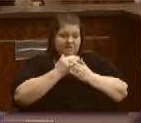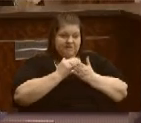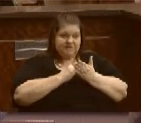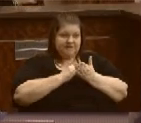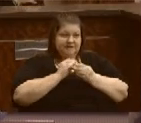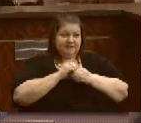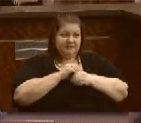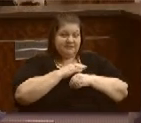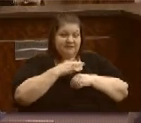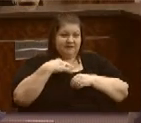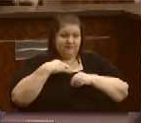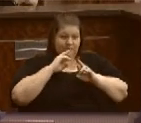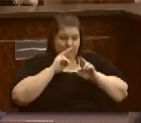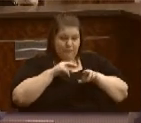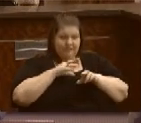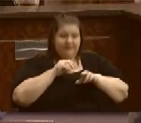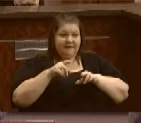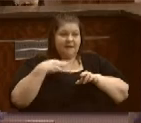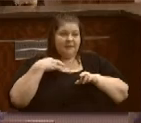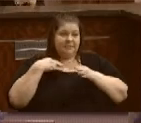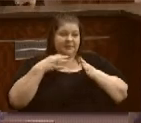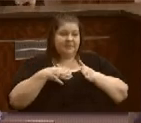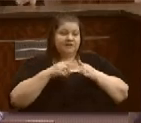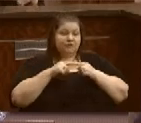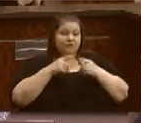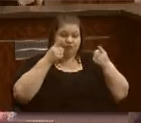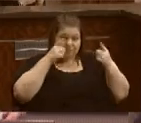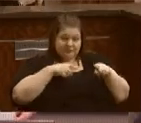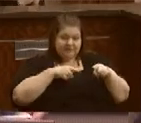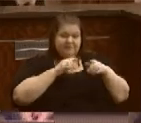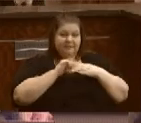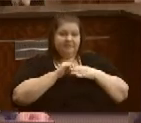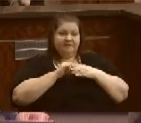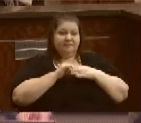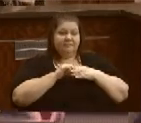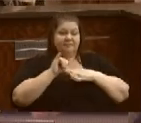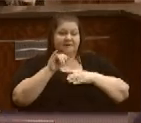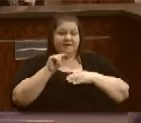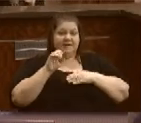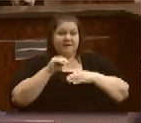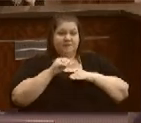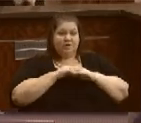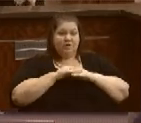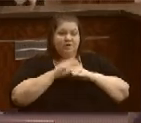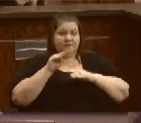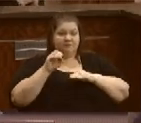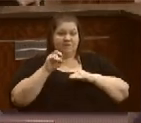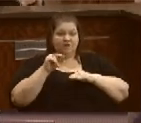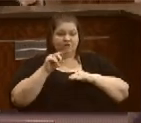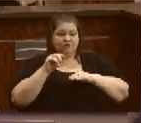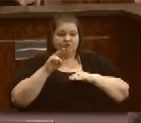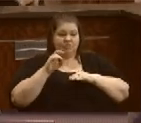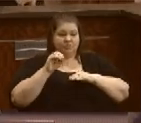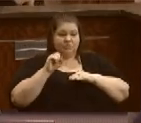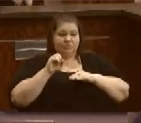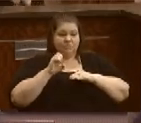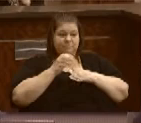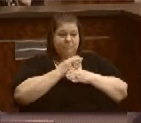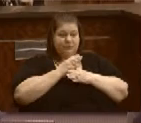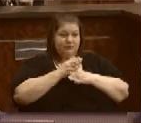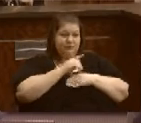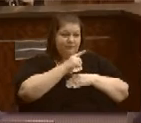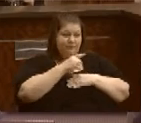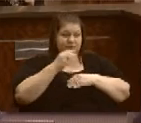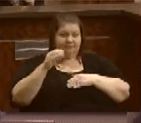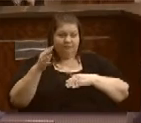staff report and that the applicant has agreed that the landscape island along Montrose Avenues between US 1 and 4th Street will